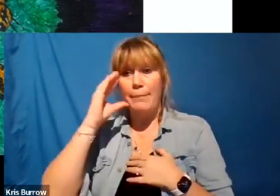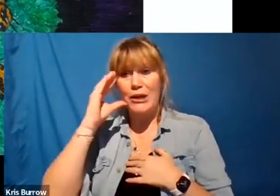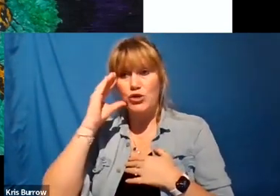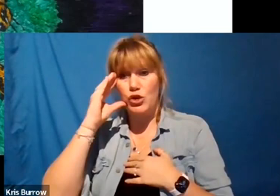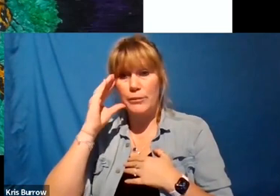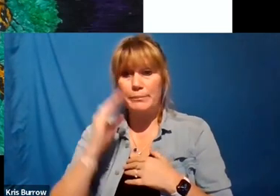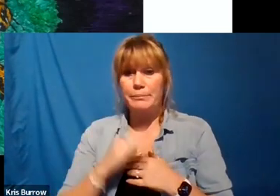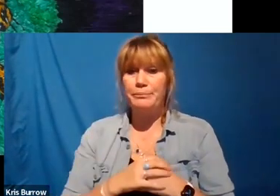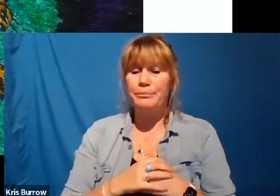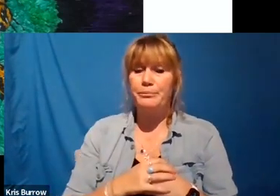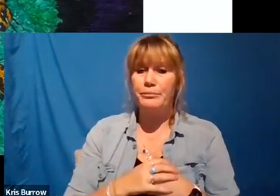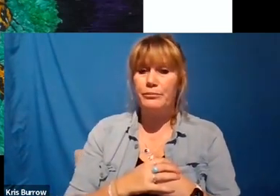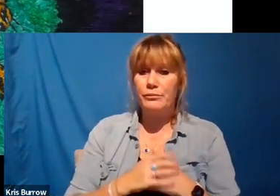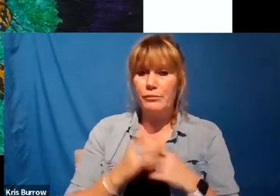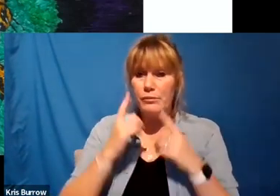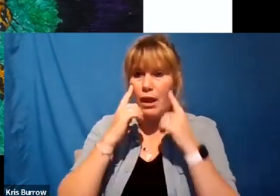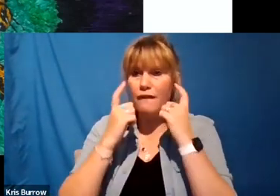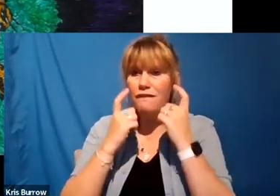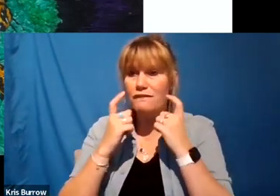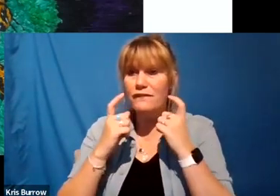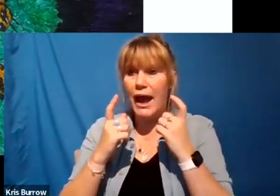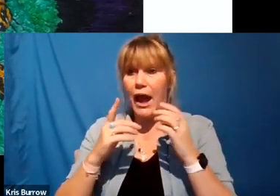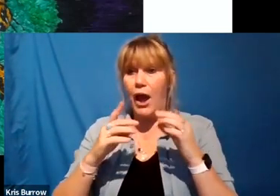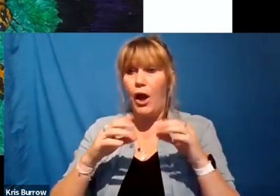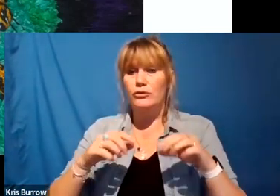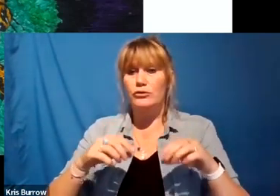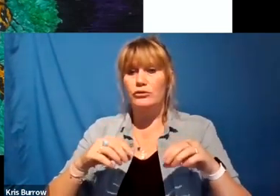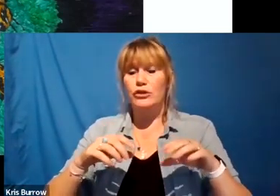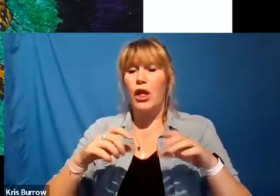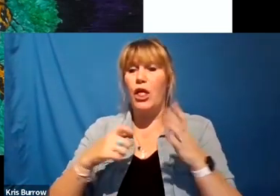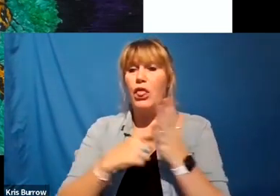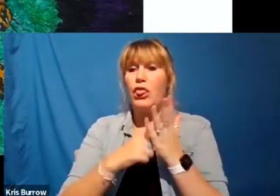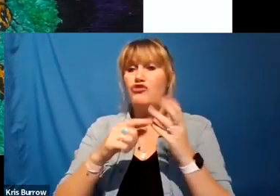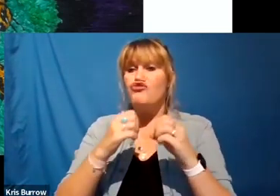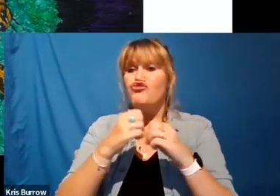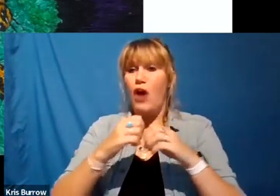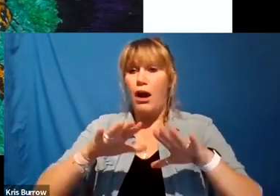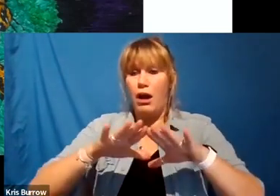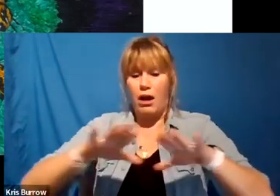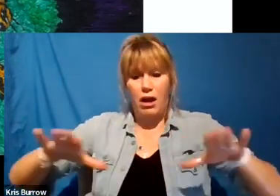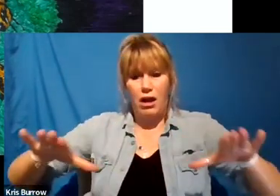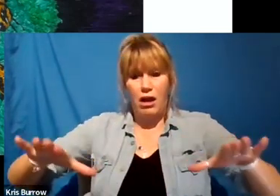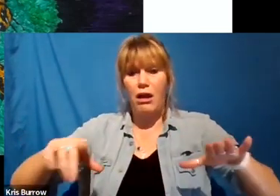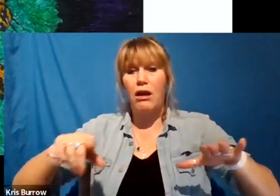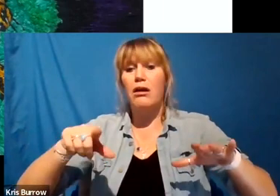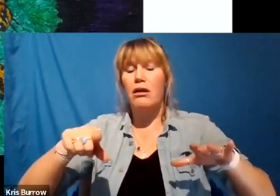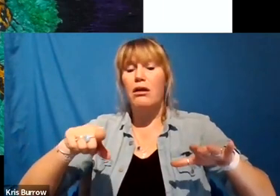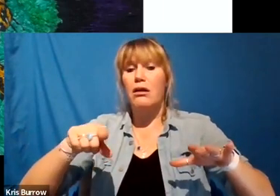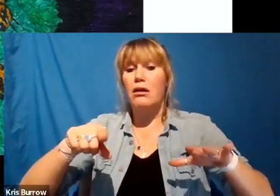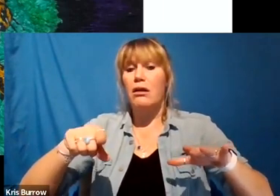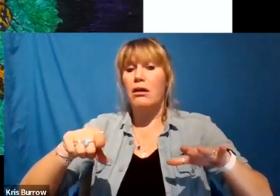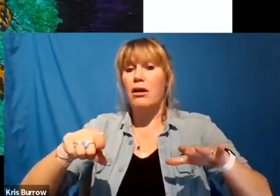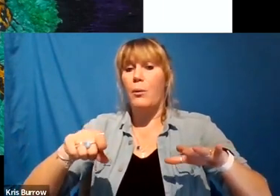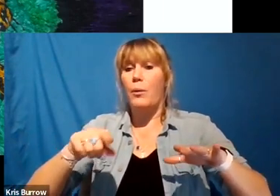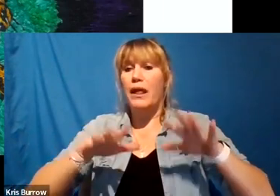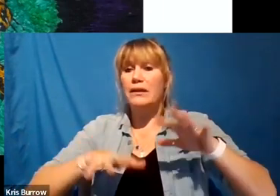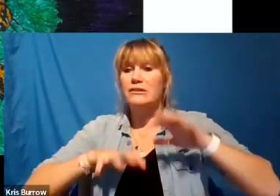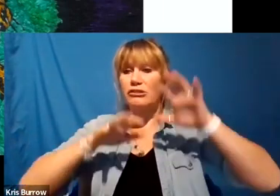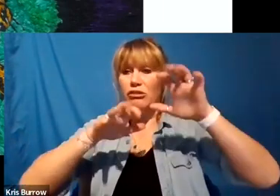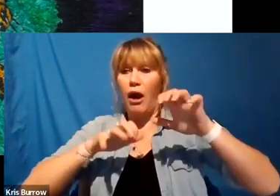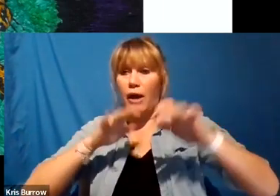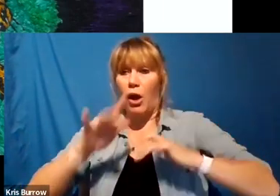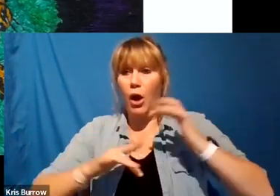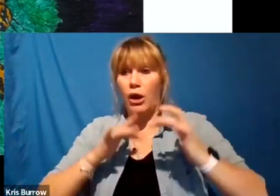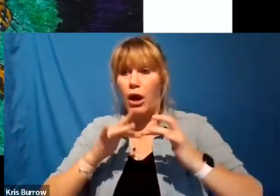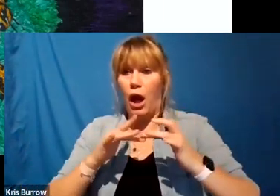I found the rug in the center with the tiger on it online, after one that me and my brother had